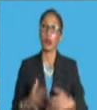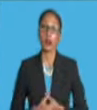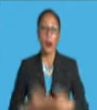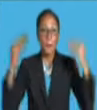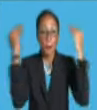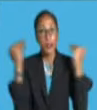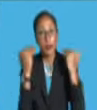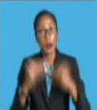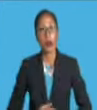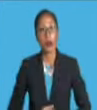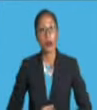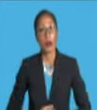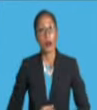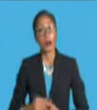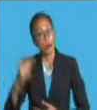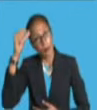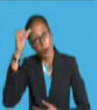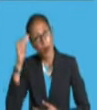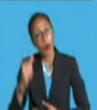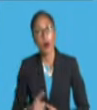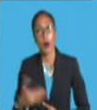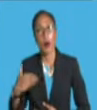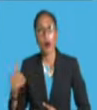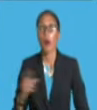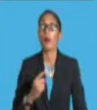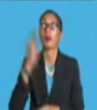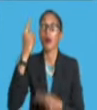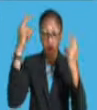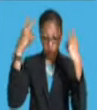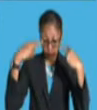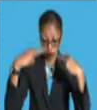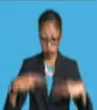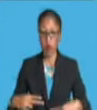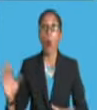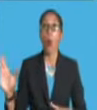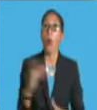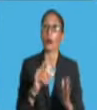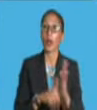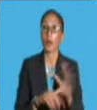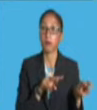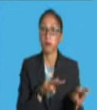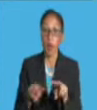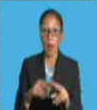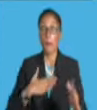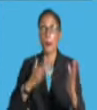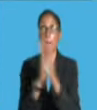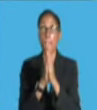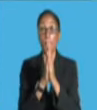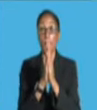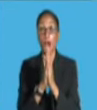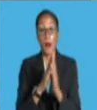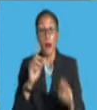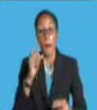Madam Speaker, finally knowing well that Almighty God is watching us all at all times, my prayer is that may people